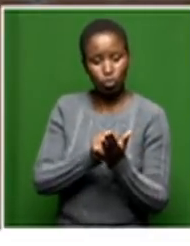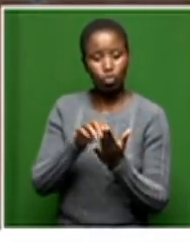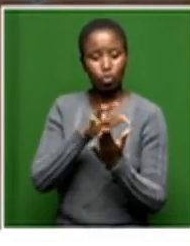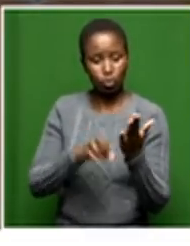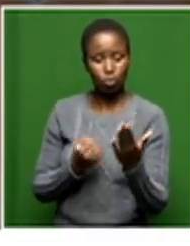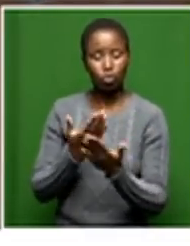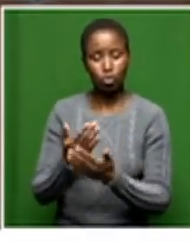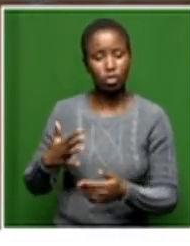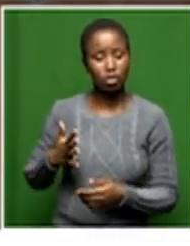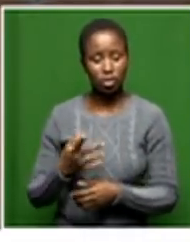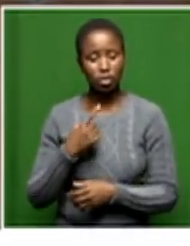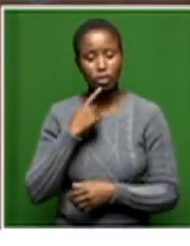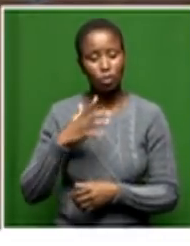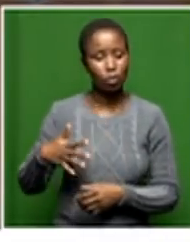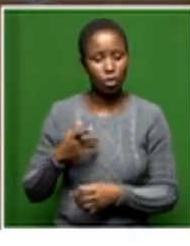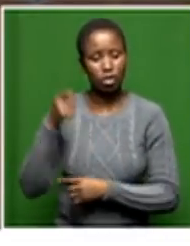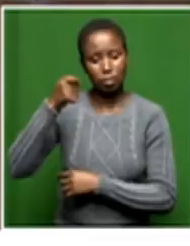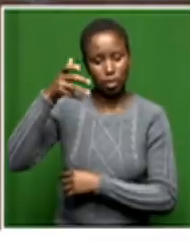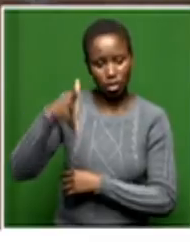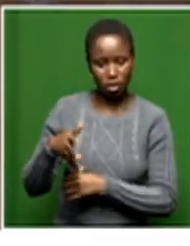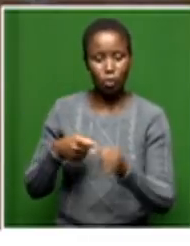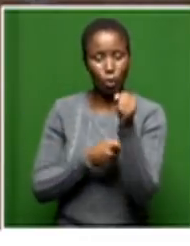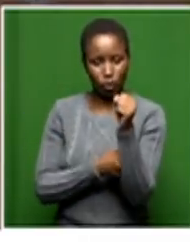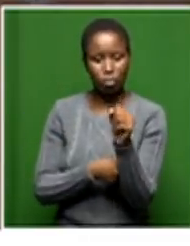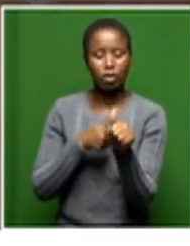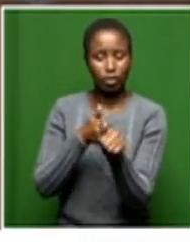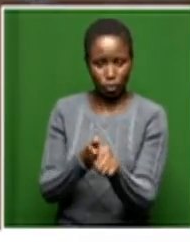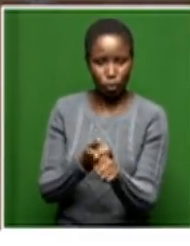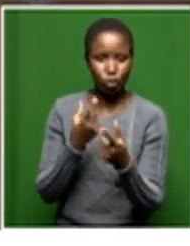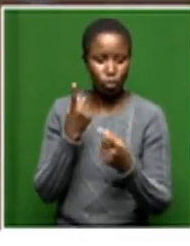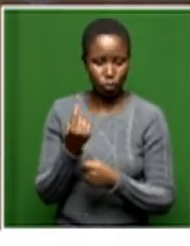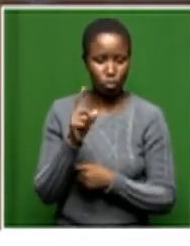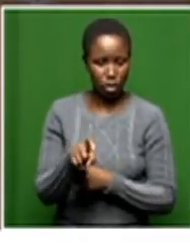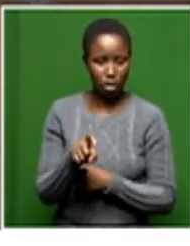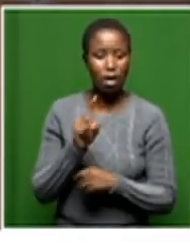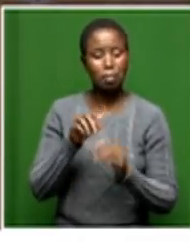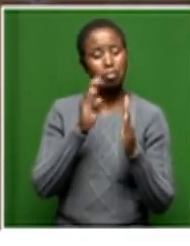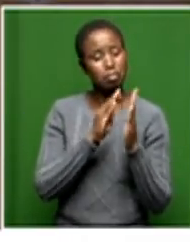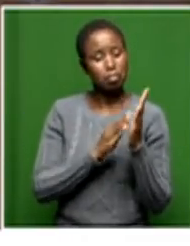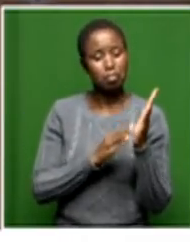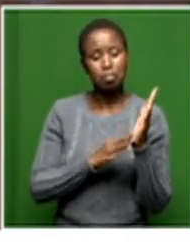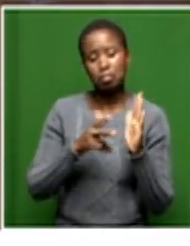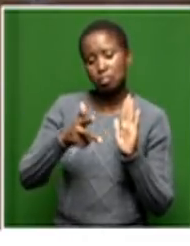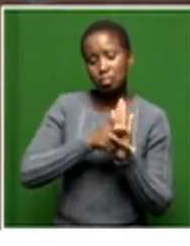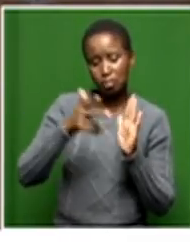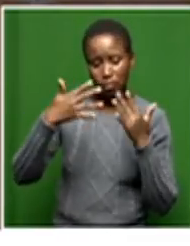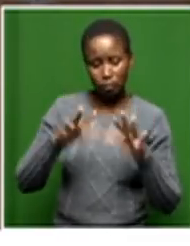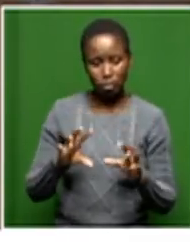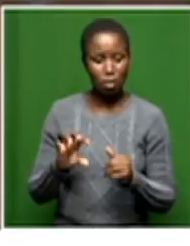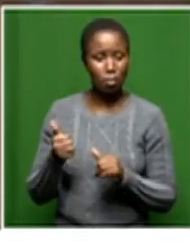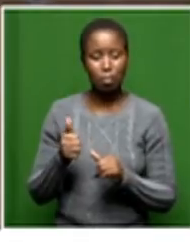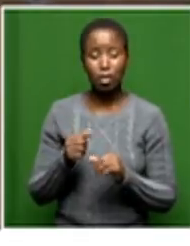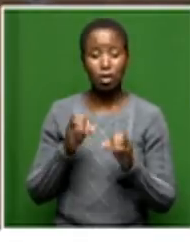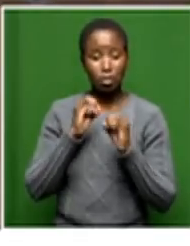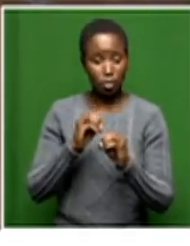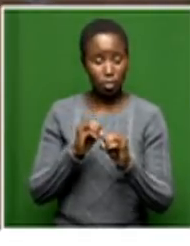up a follow-up mechanism because we adopt resolutions. Nothing happened. And all of those things were not done. So it cannot